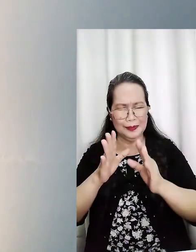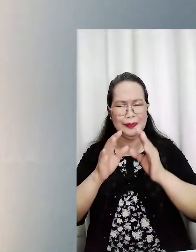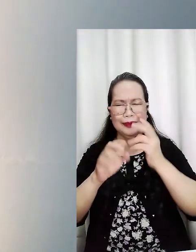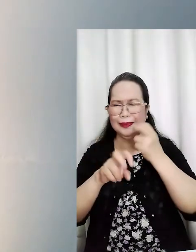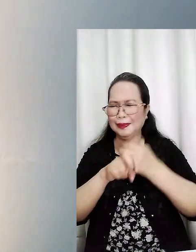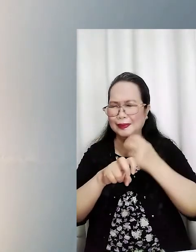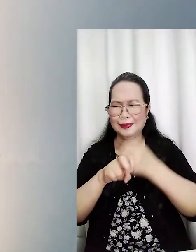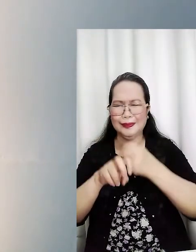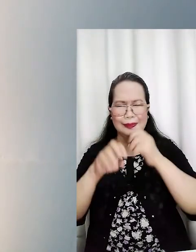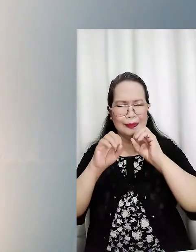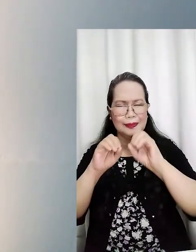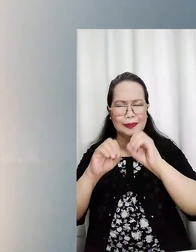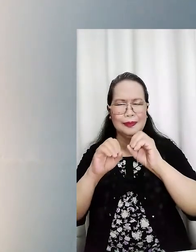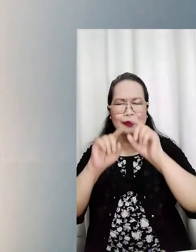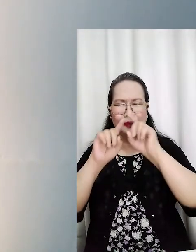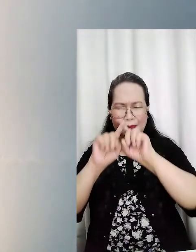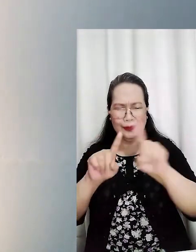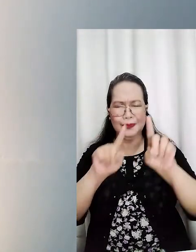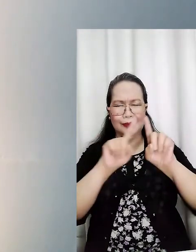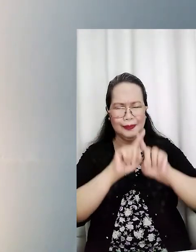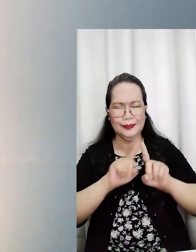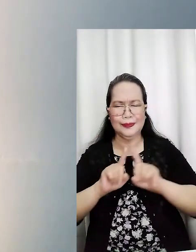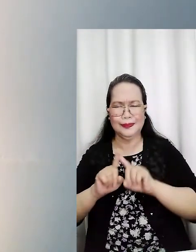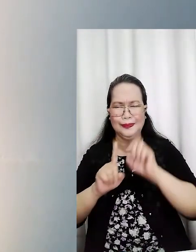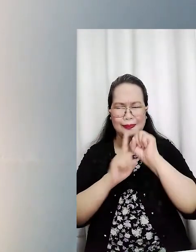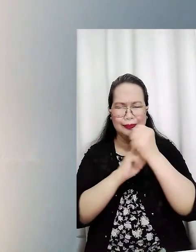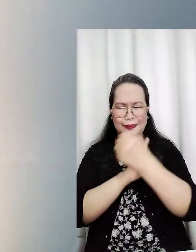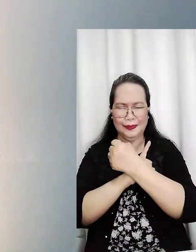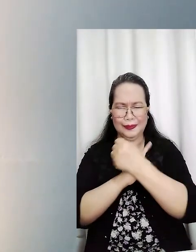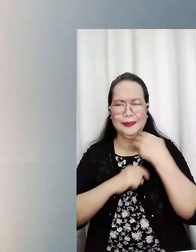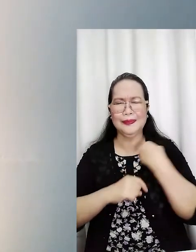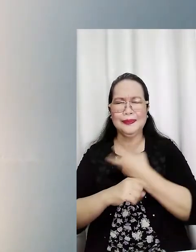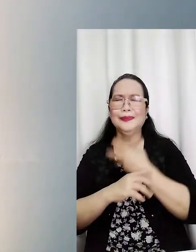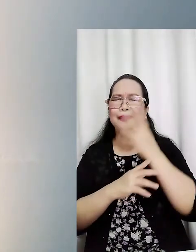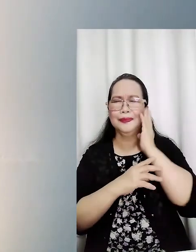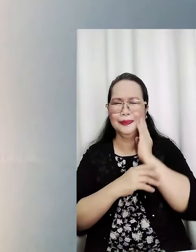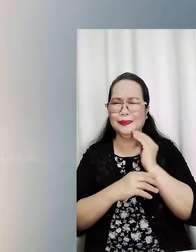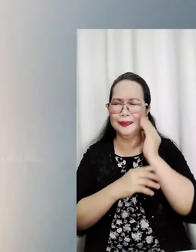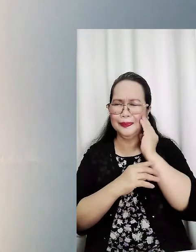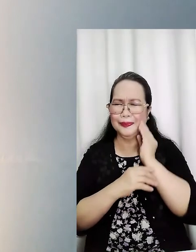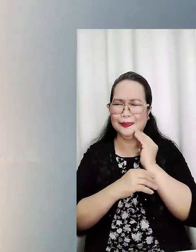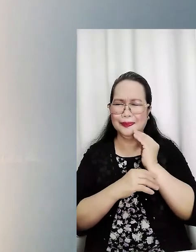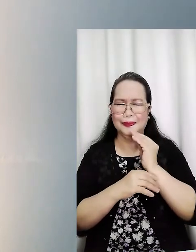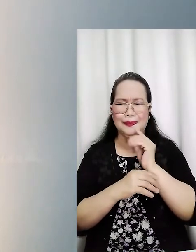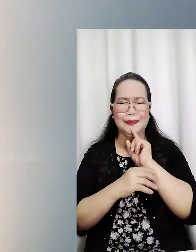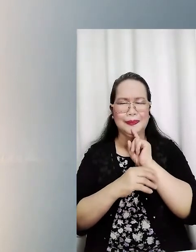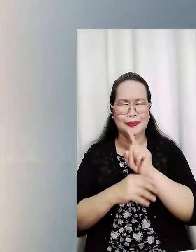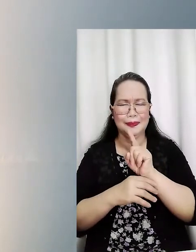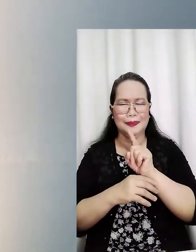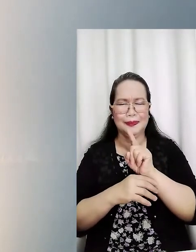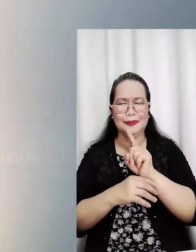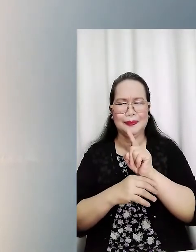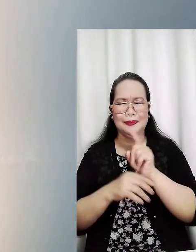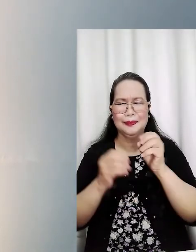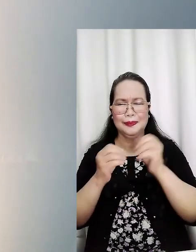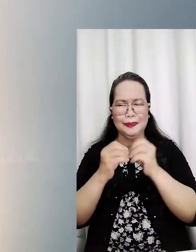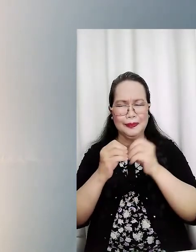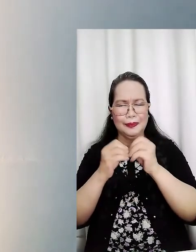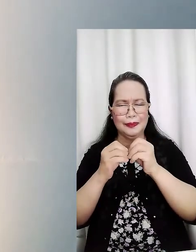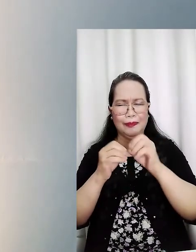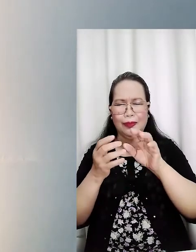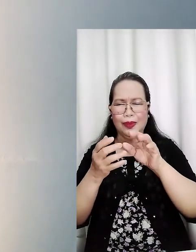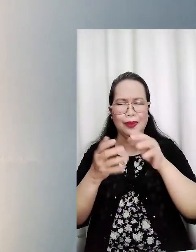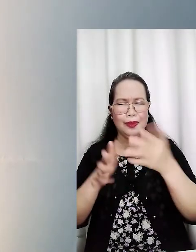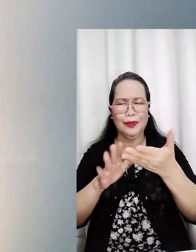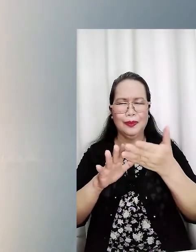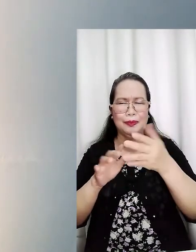teachers na tuturo, iba po mga sitwasyon ang hinaharap po namin. At lalo na po dun sa mga nawalan